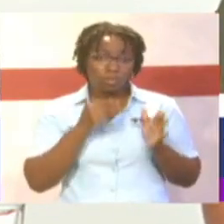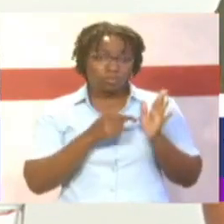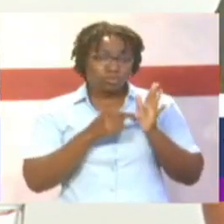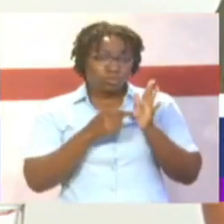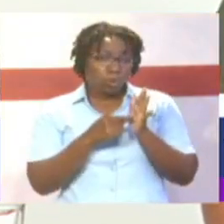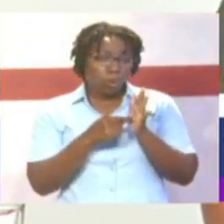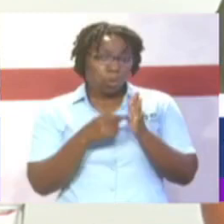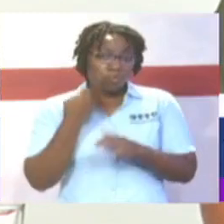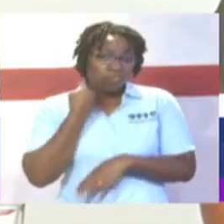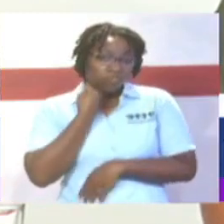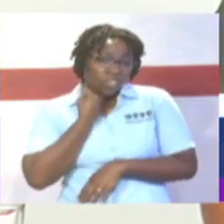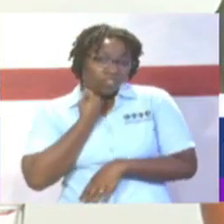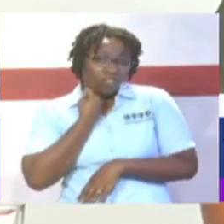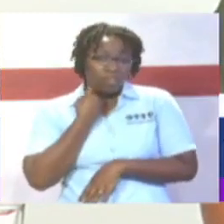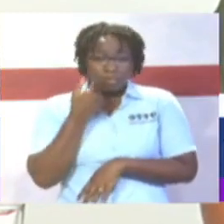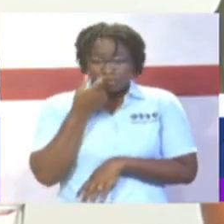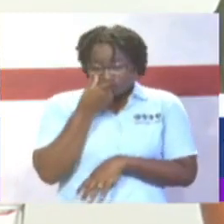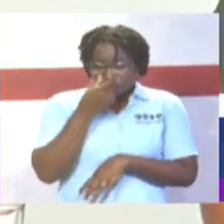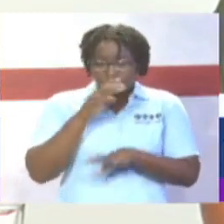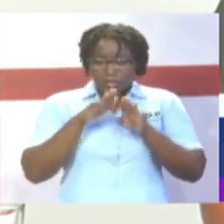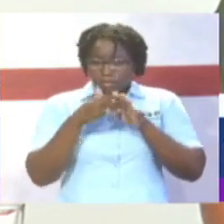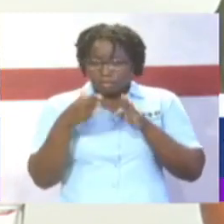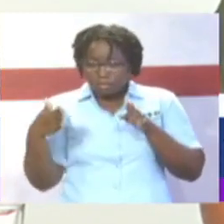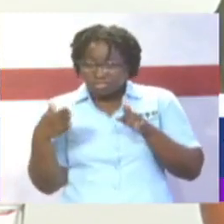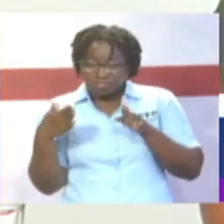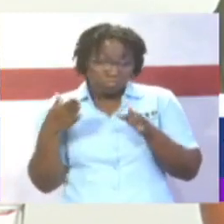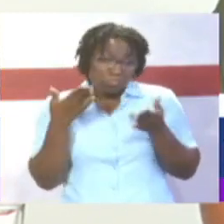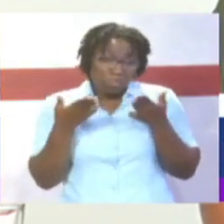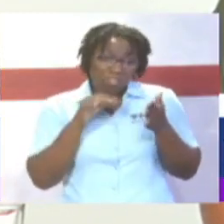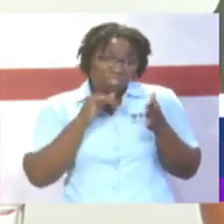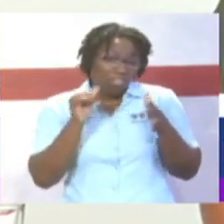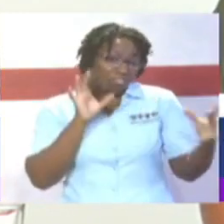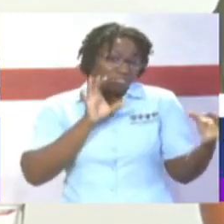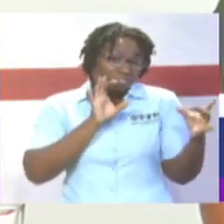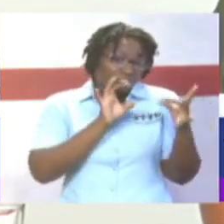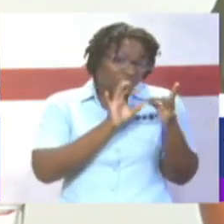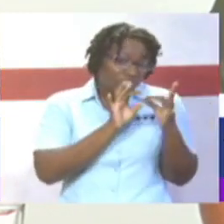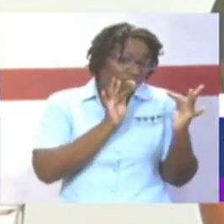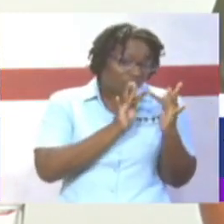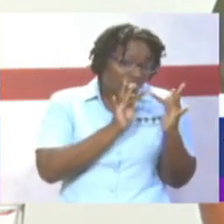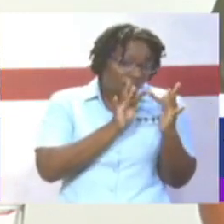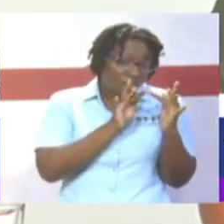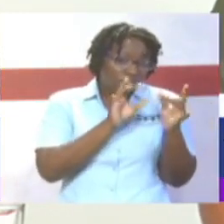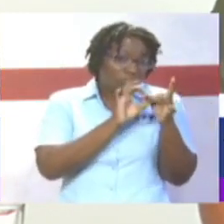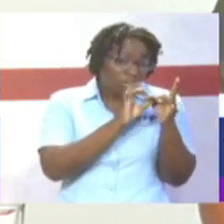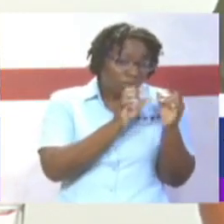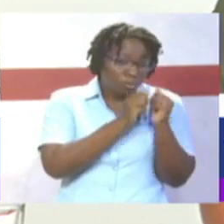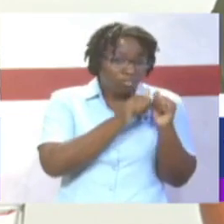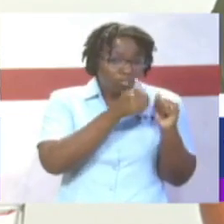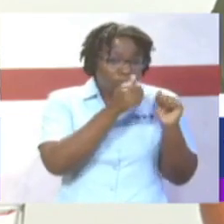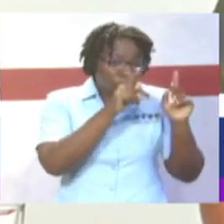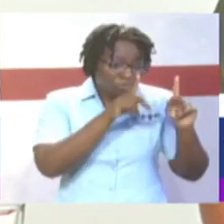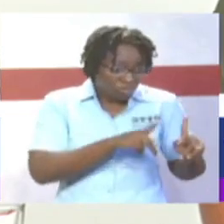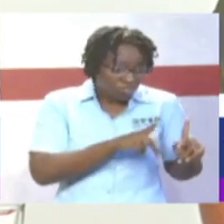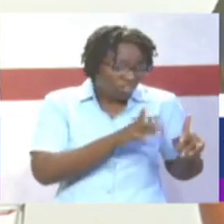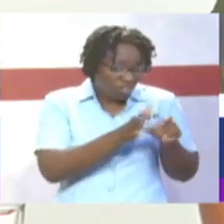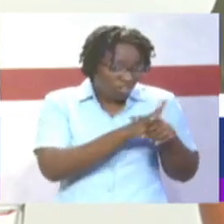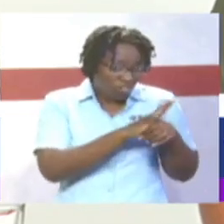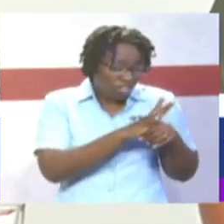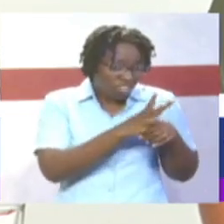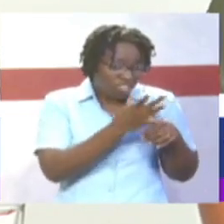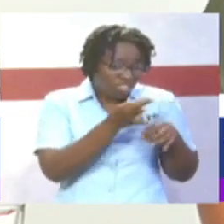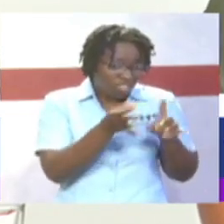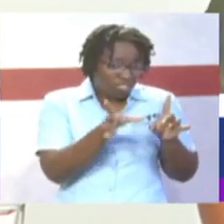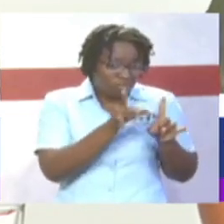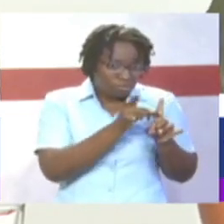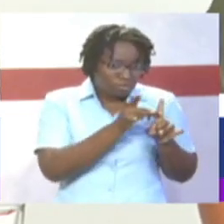no symptoms, you have not had a recent contact with a confirmed COVID-19 patient, and your screening is due, kindly